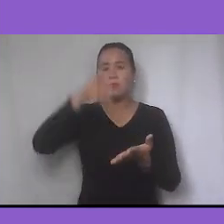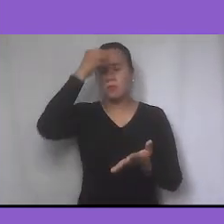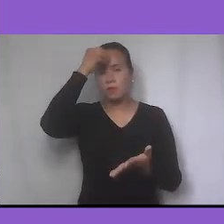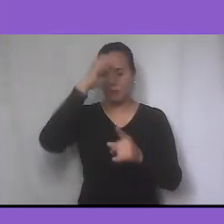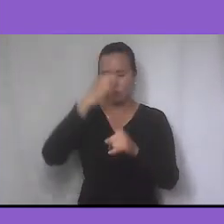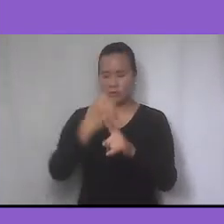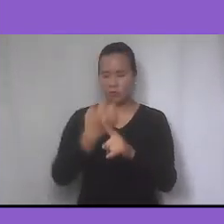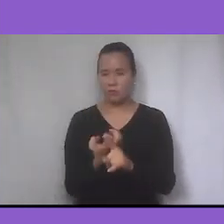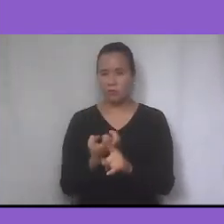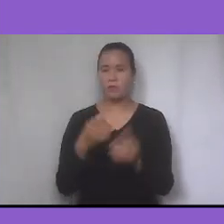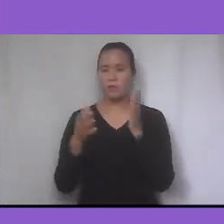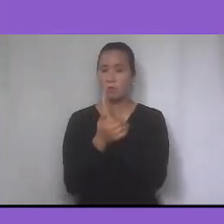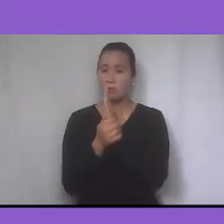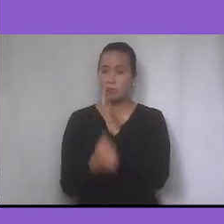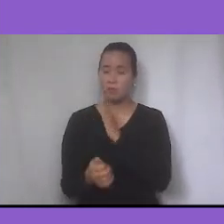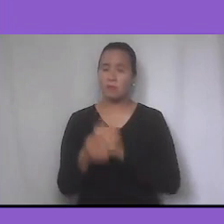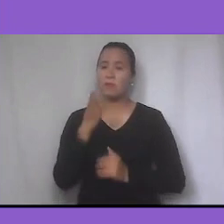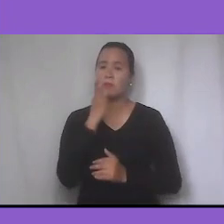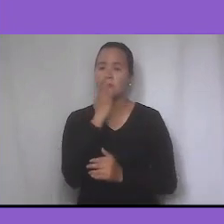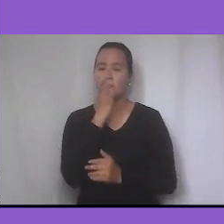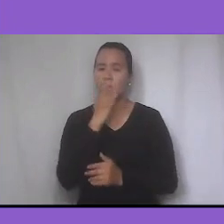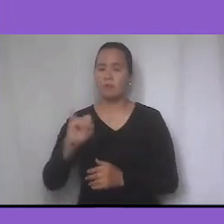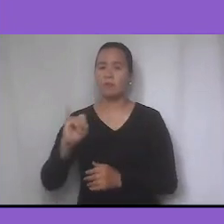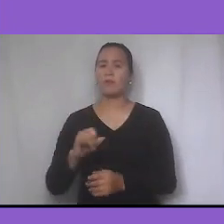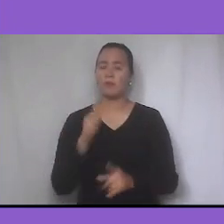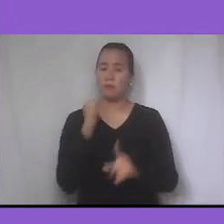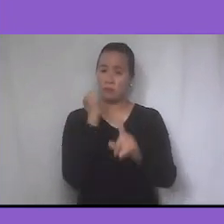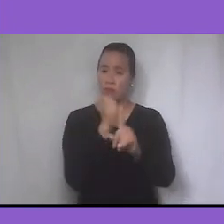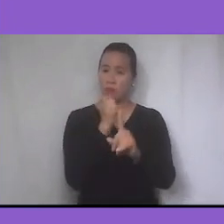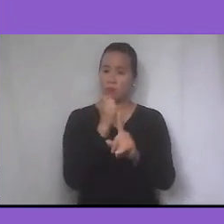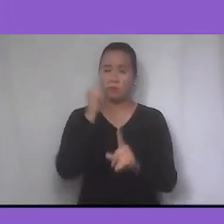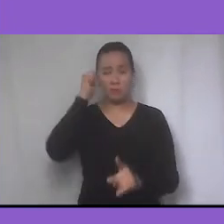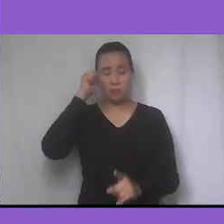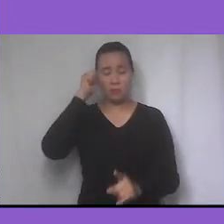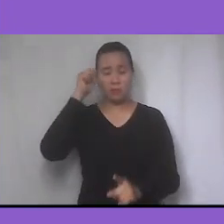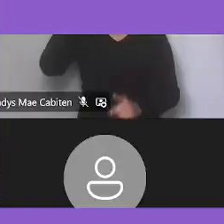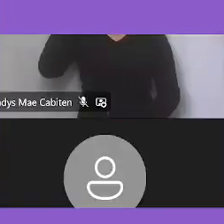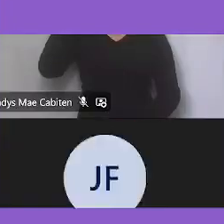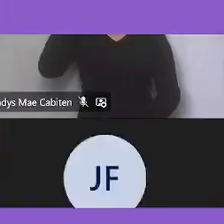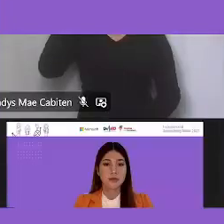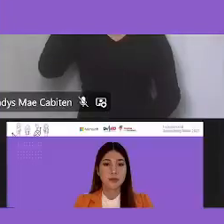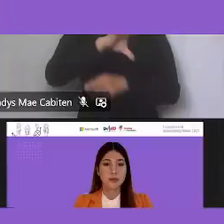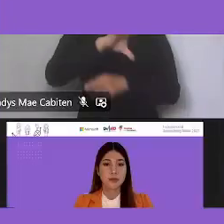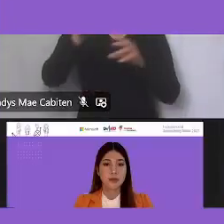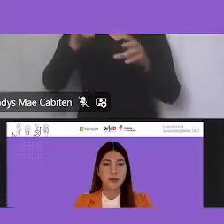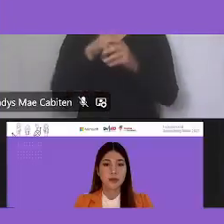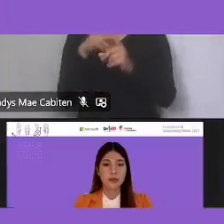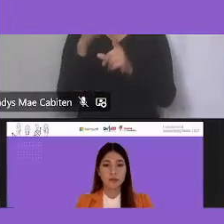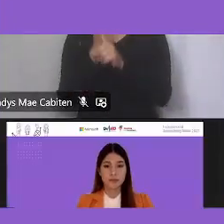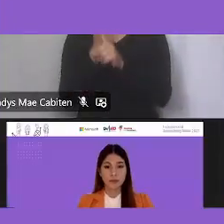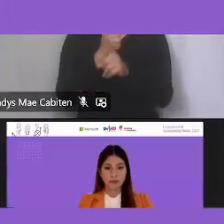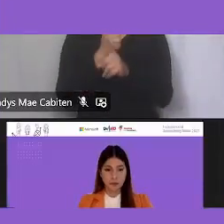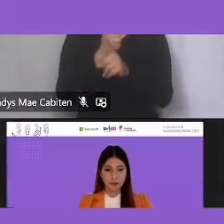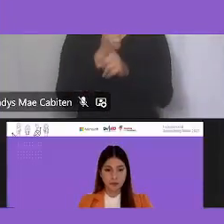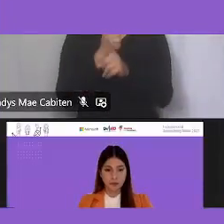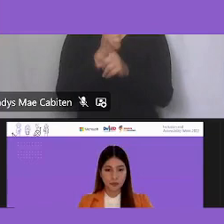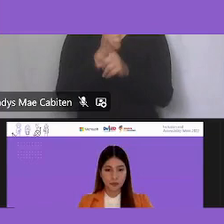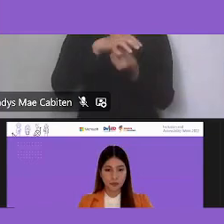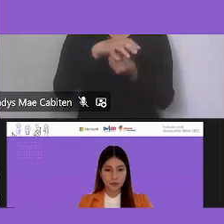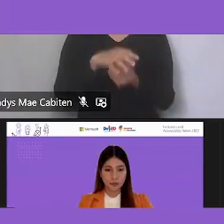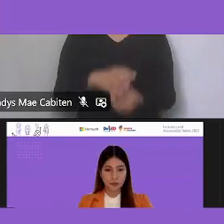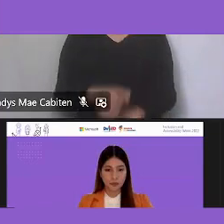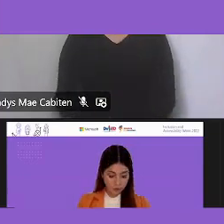being self-aware is part of the whole package. Let's help them keep focused. Help them choose the right channel to concentrate,